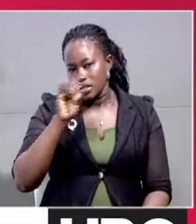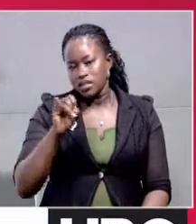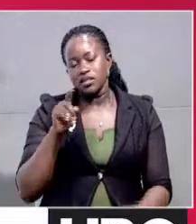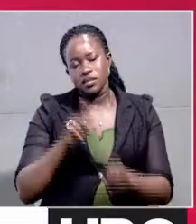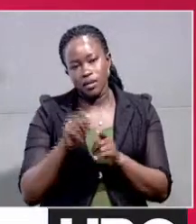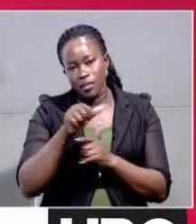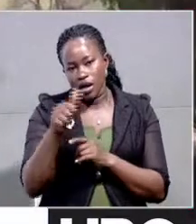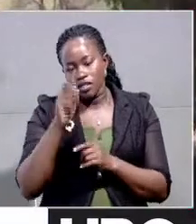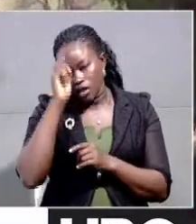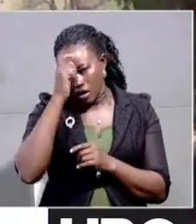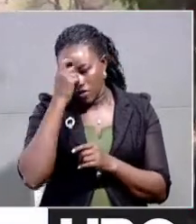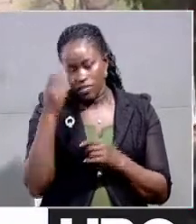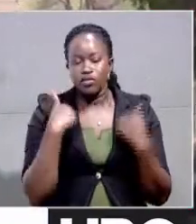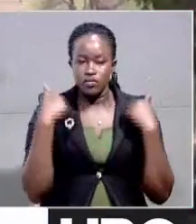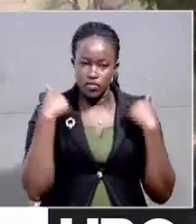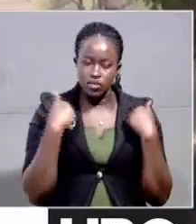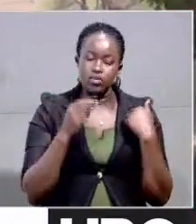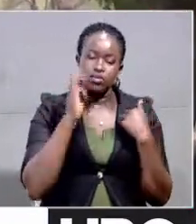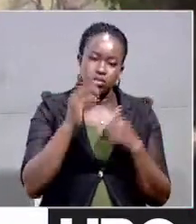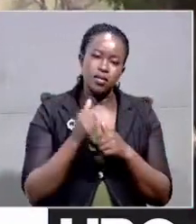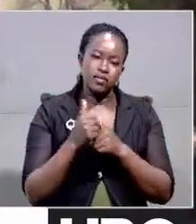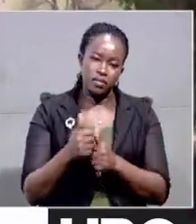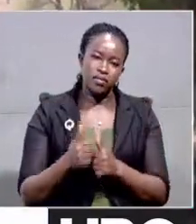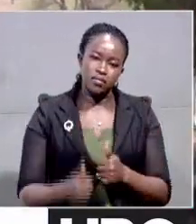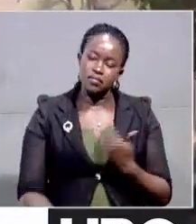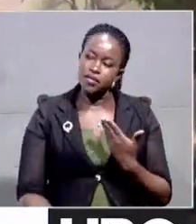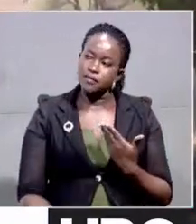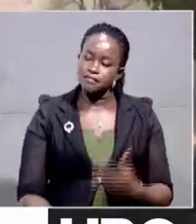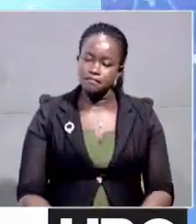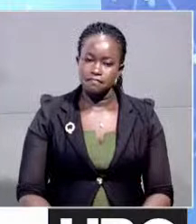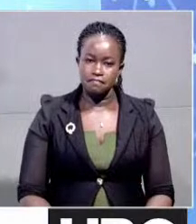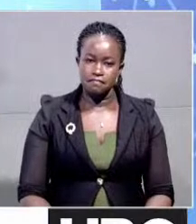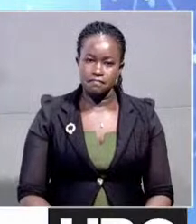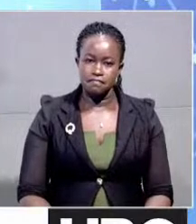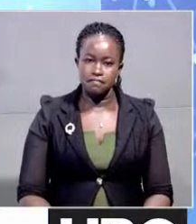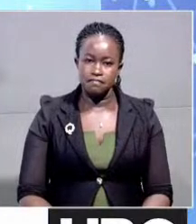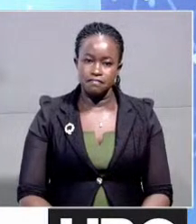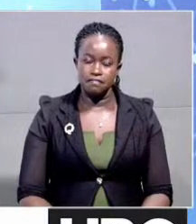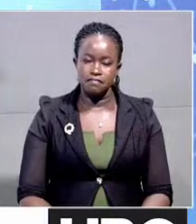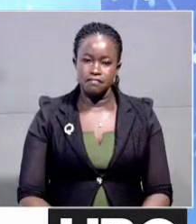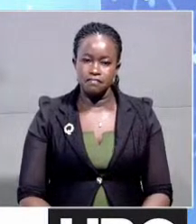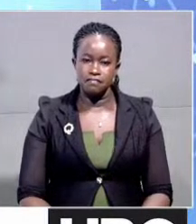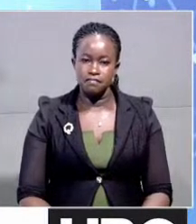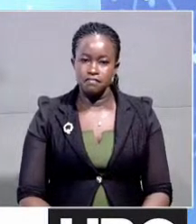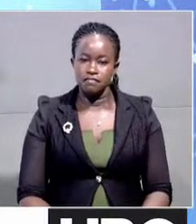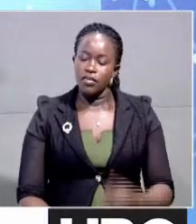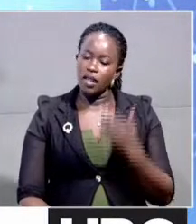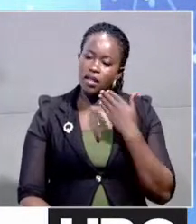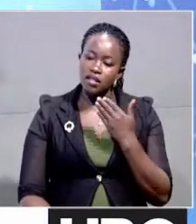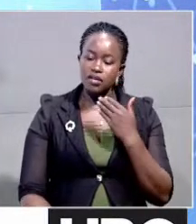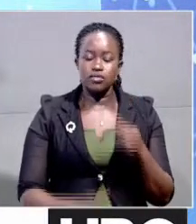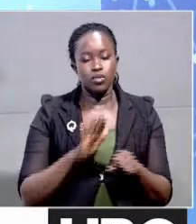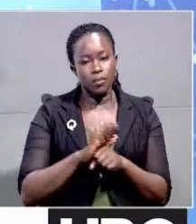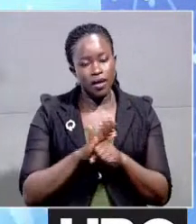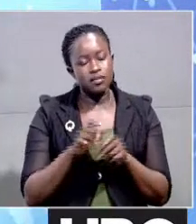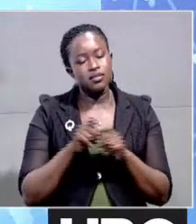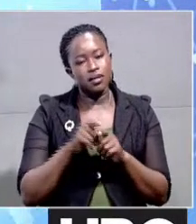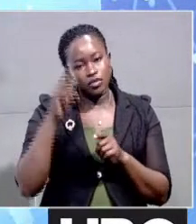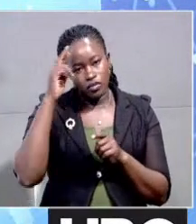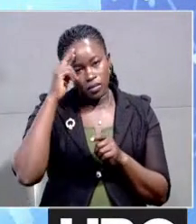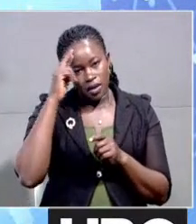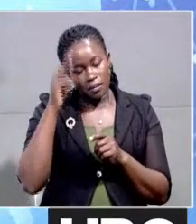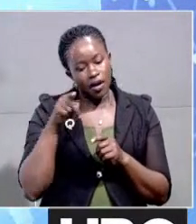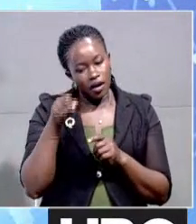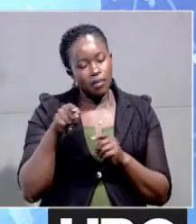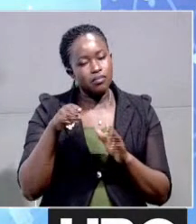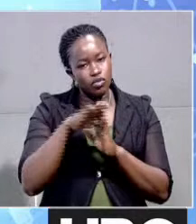officials. Robert Onyango, UBC News. Thanks, Onyango. And remember that that